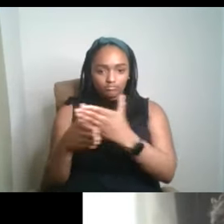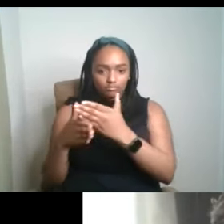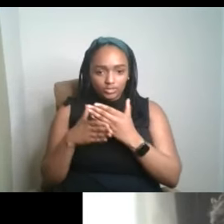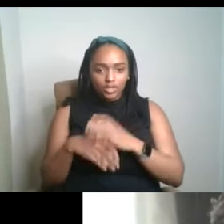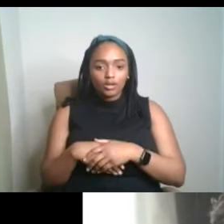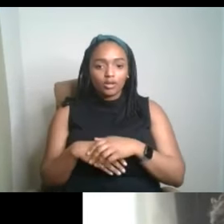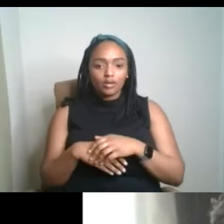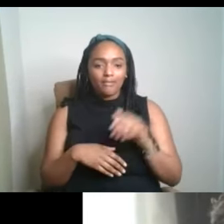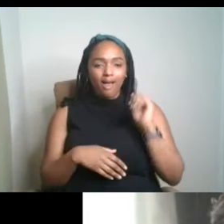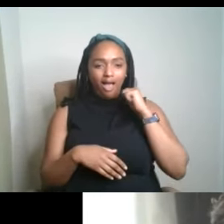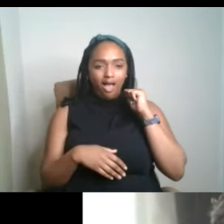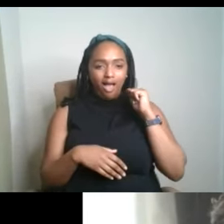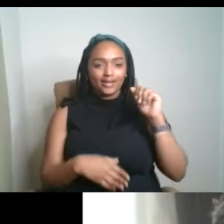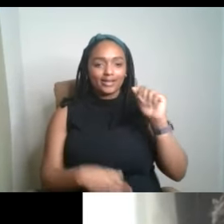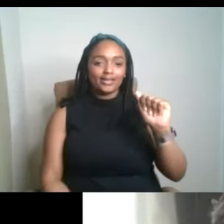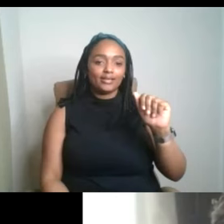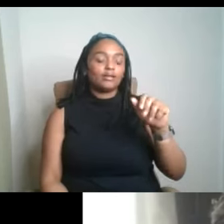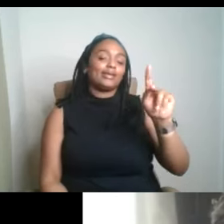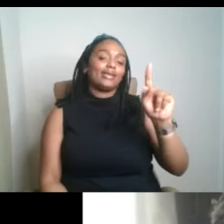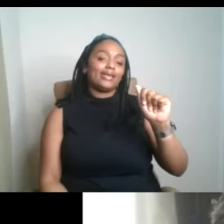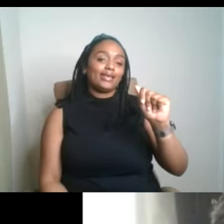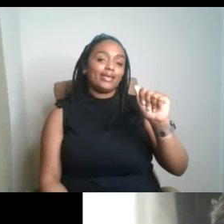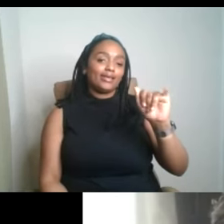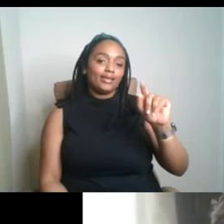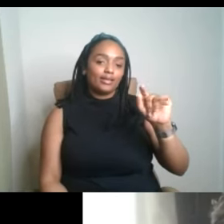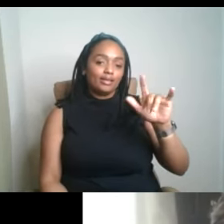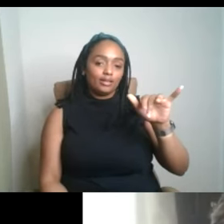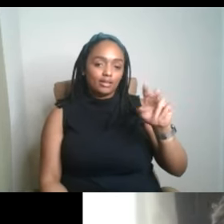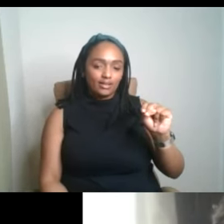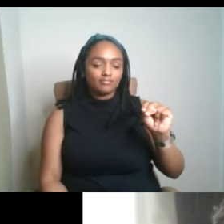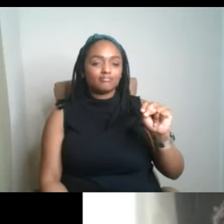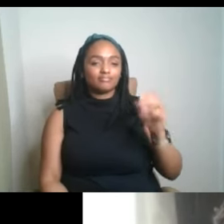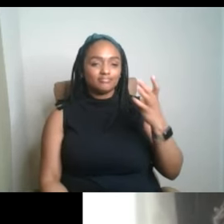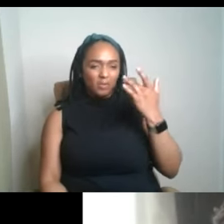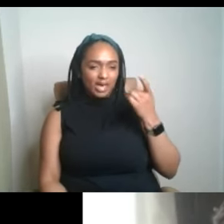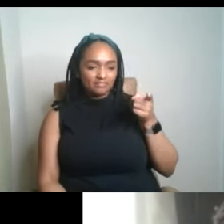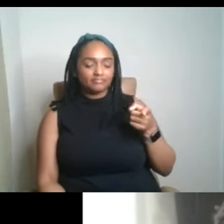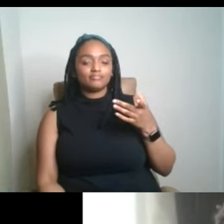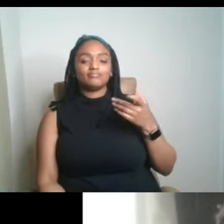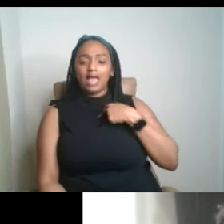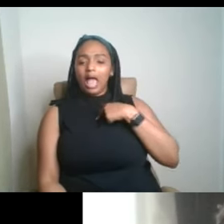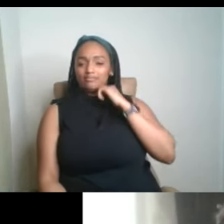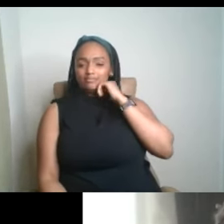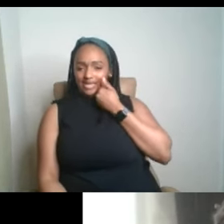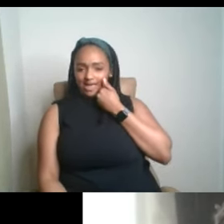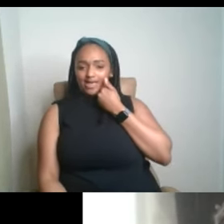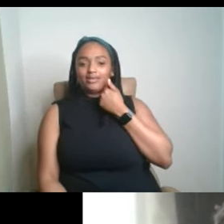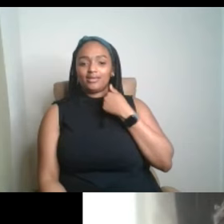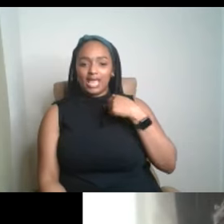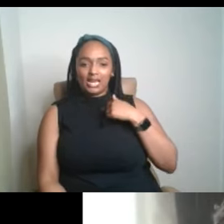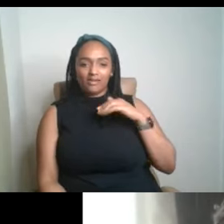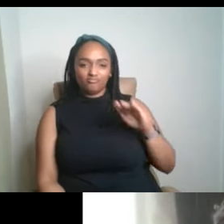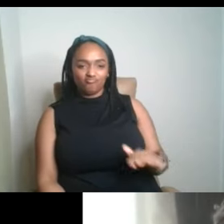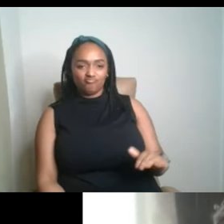Caitlin. And I'm a super shy person. And when I was little, I never talked to